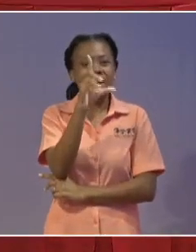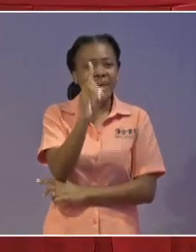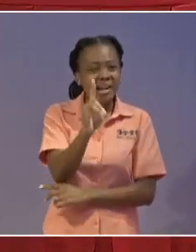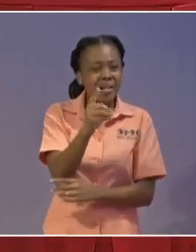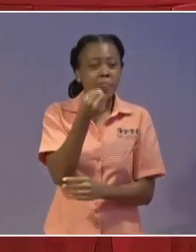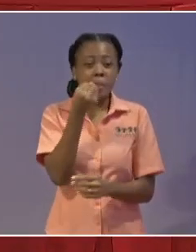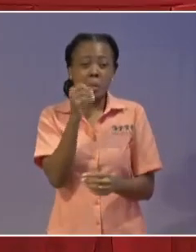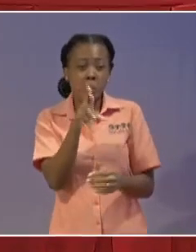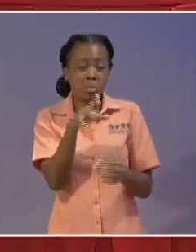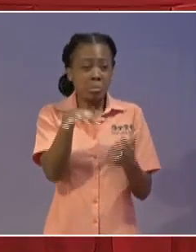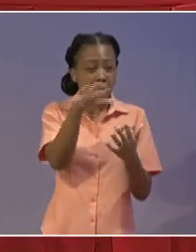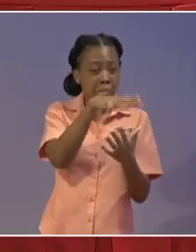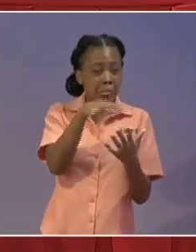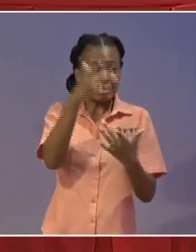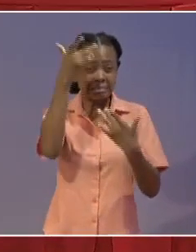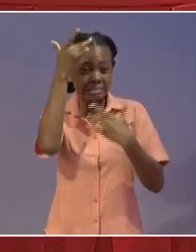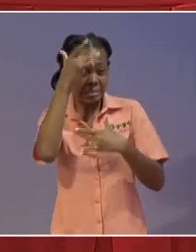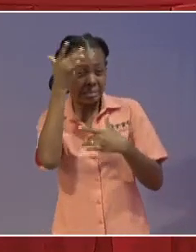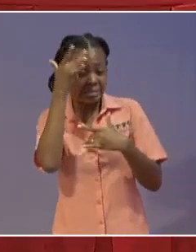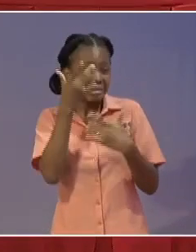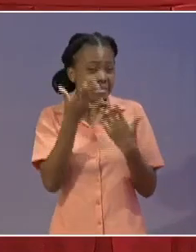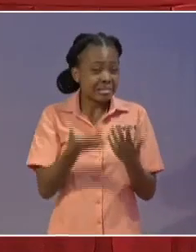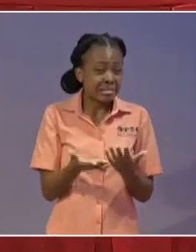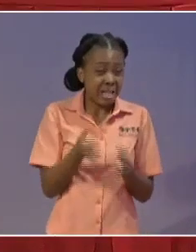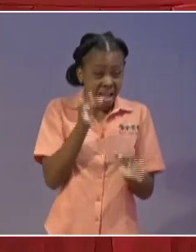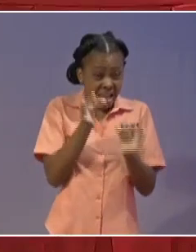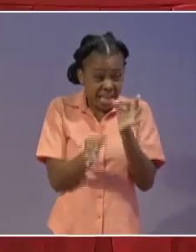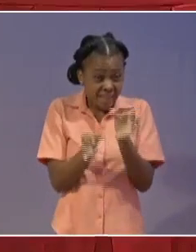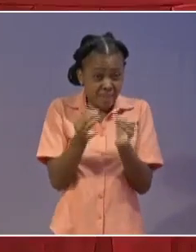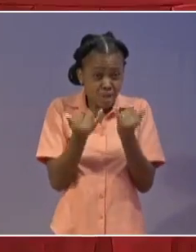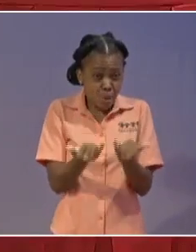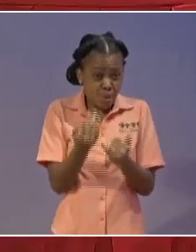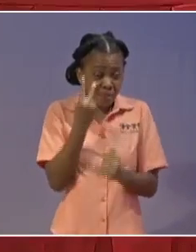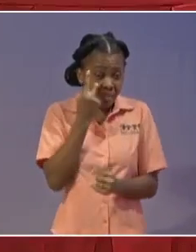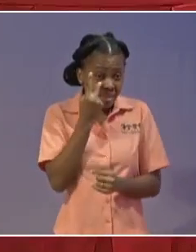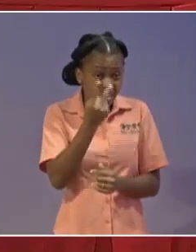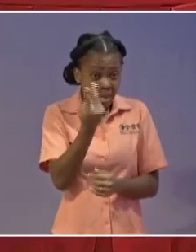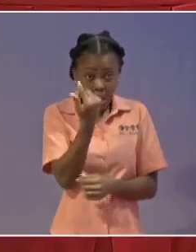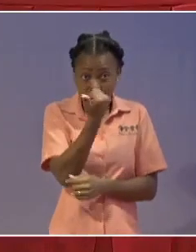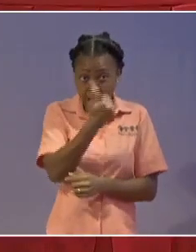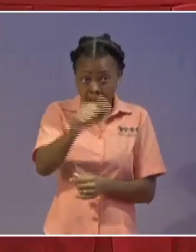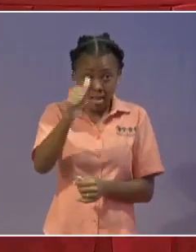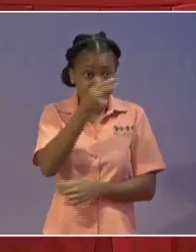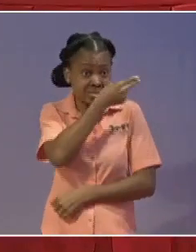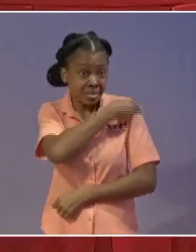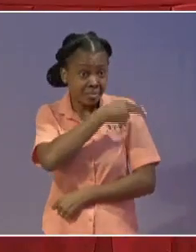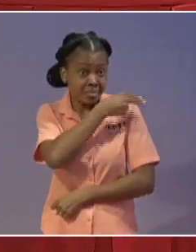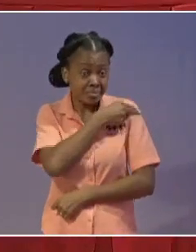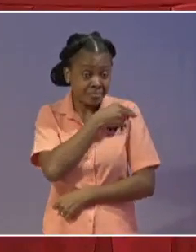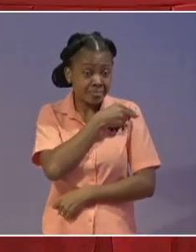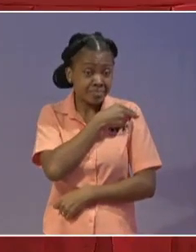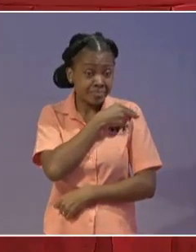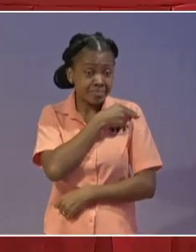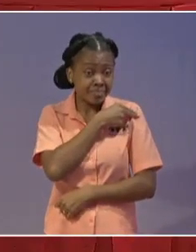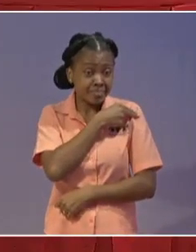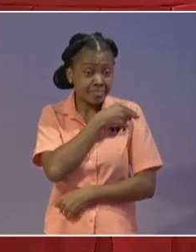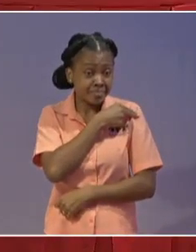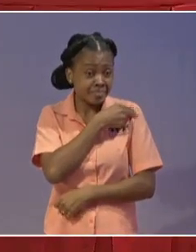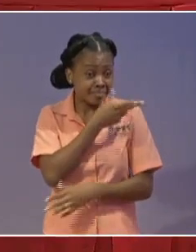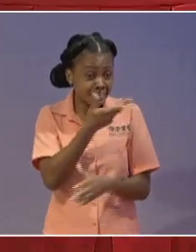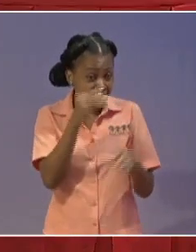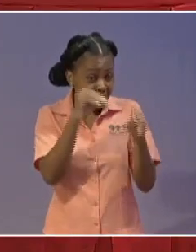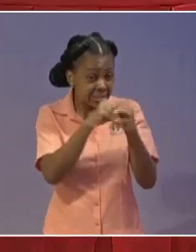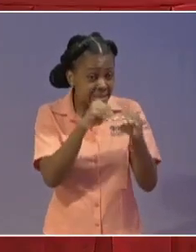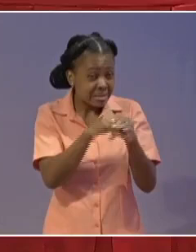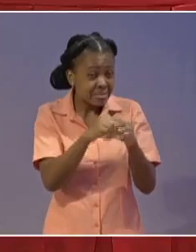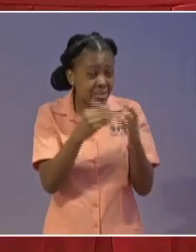I was wondering, have we seen any hospitalizations? Do you have the figures in terms of the overall